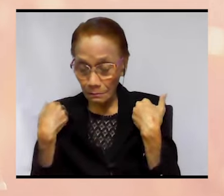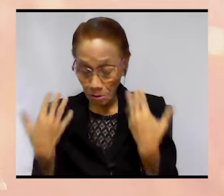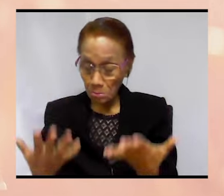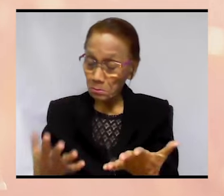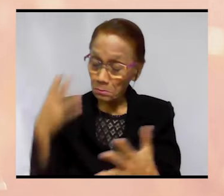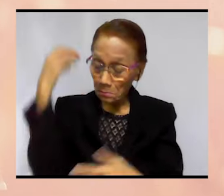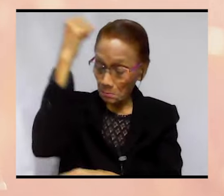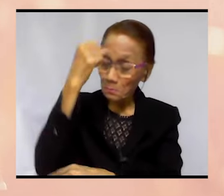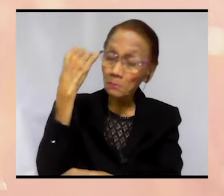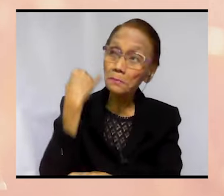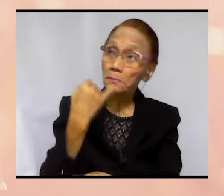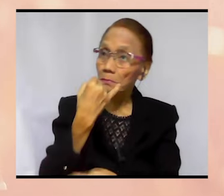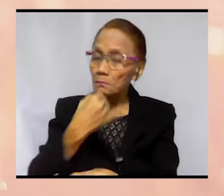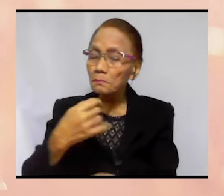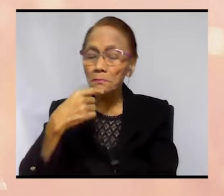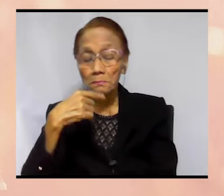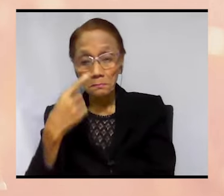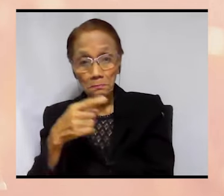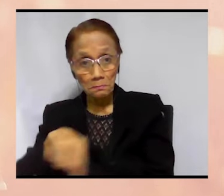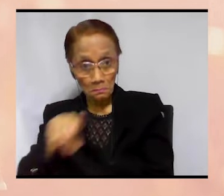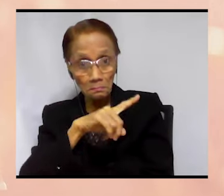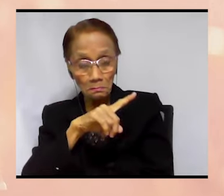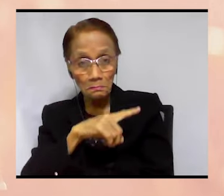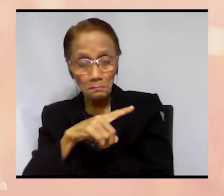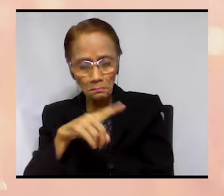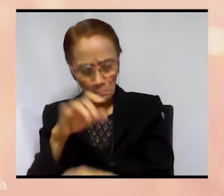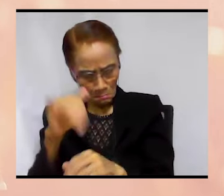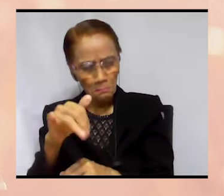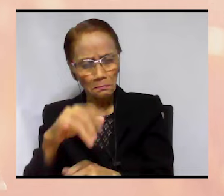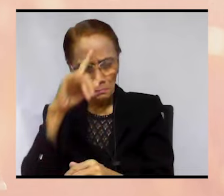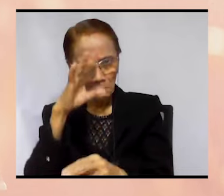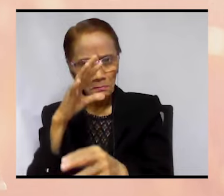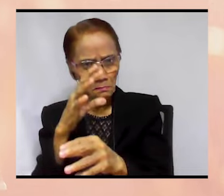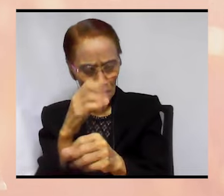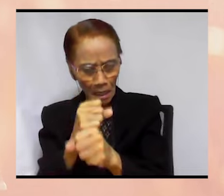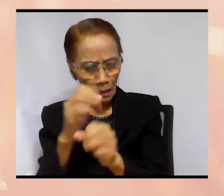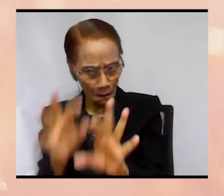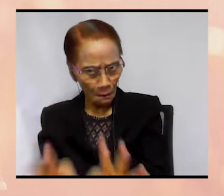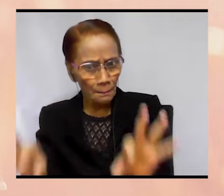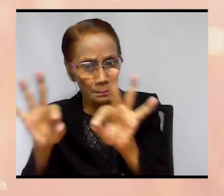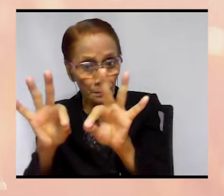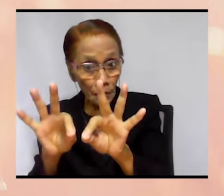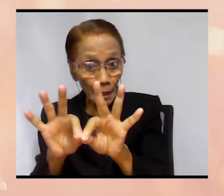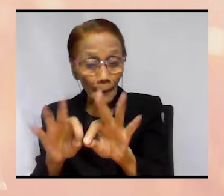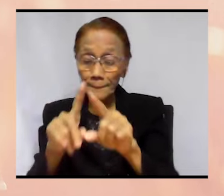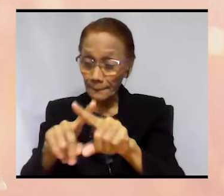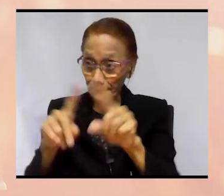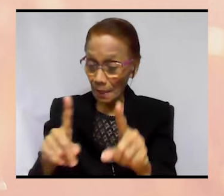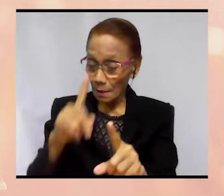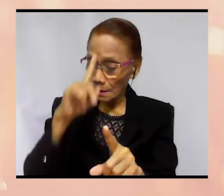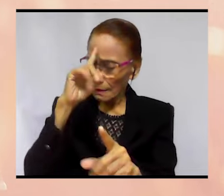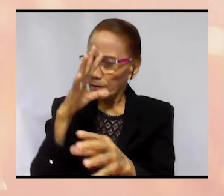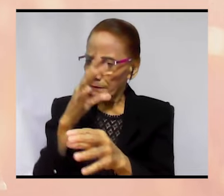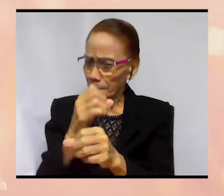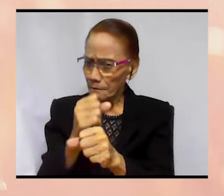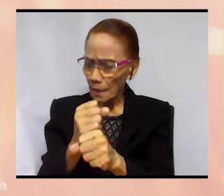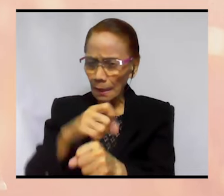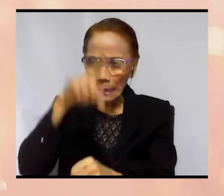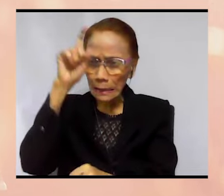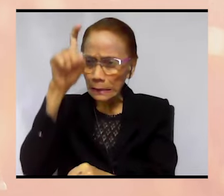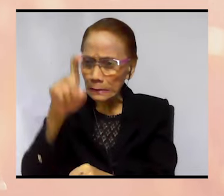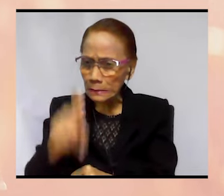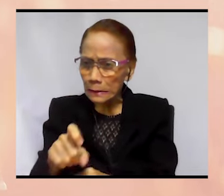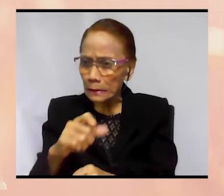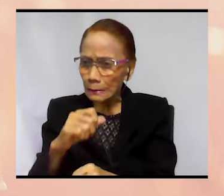is telling us, yes, faith is essential. But faith should not be conceived